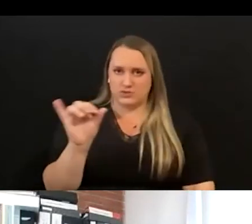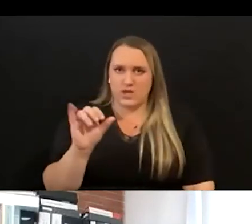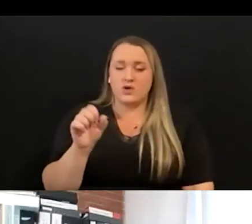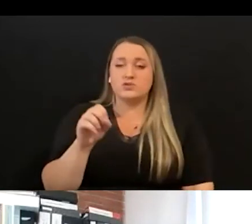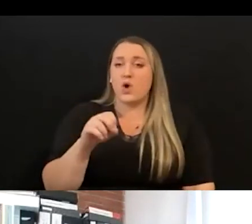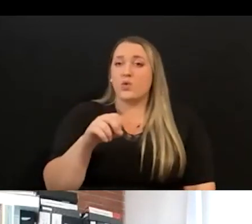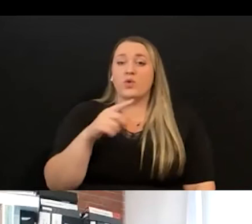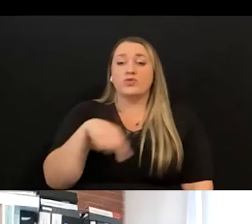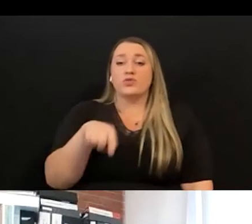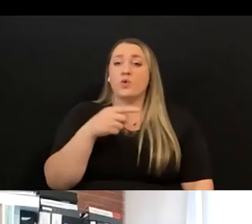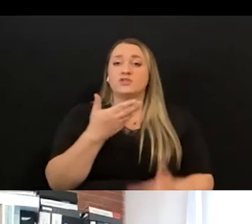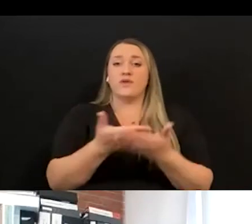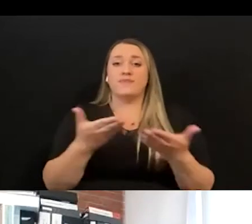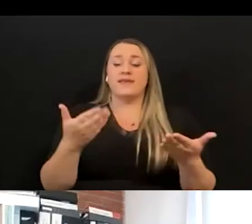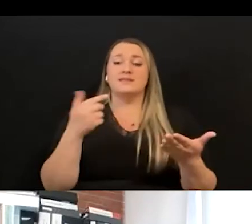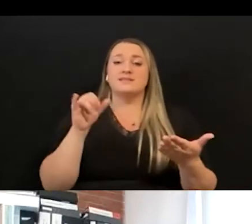are just things that we